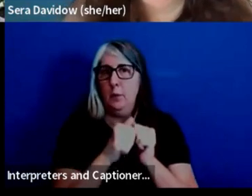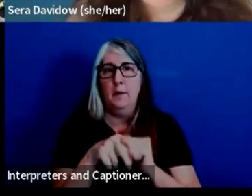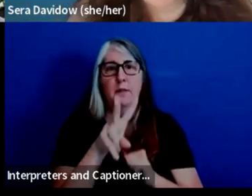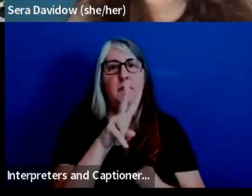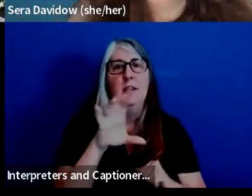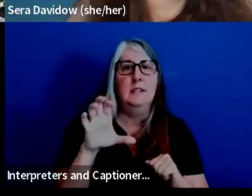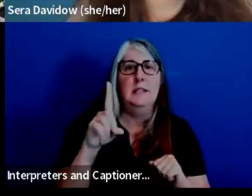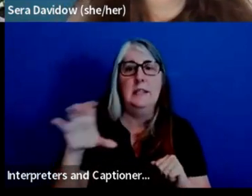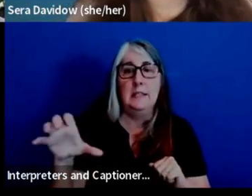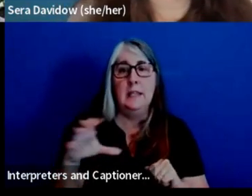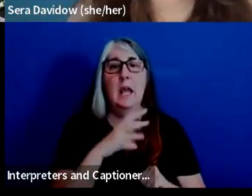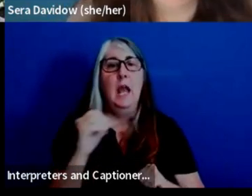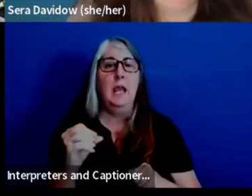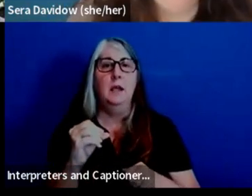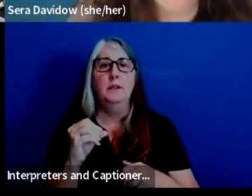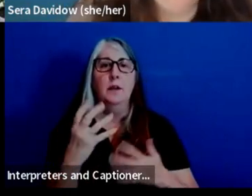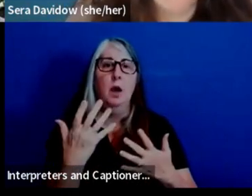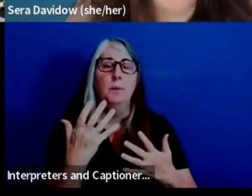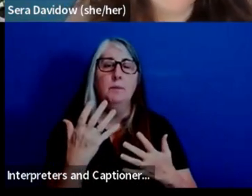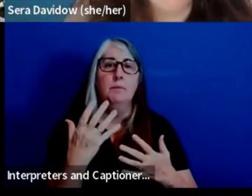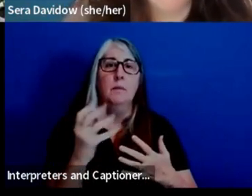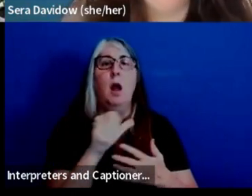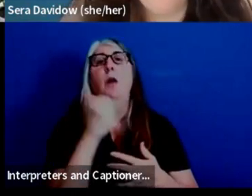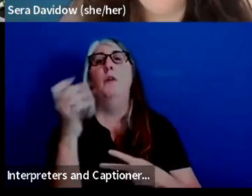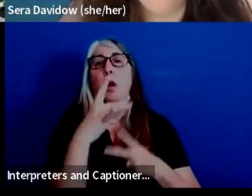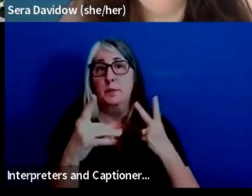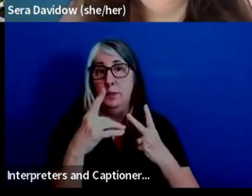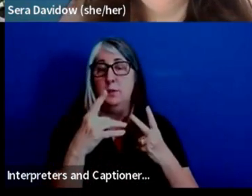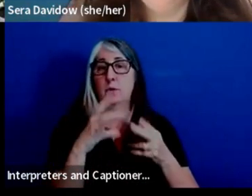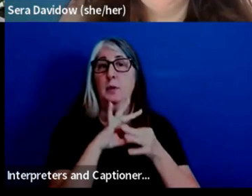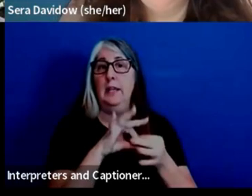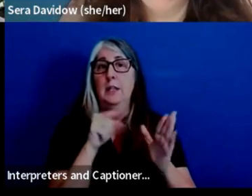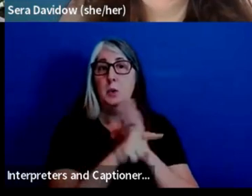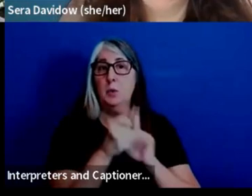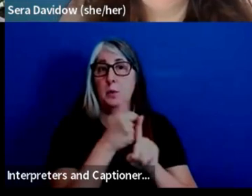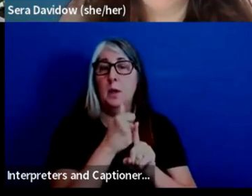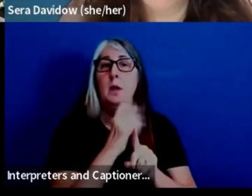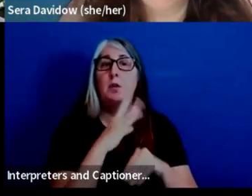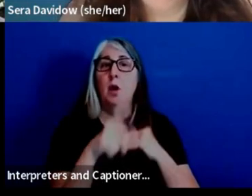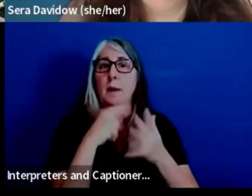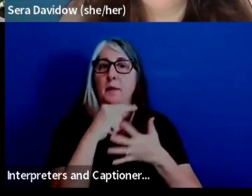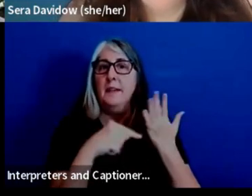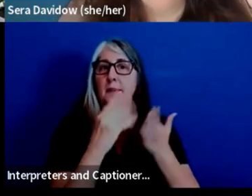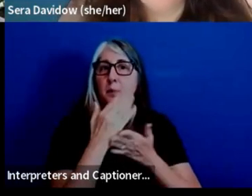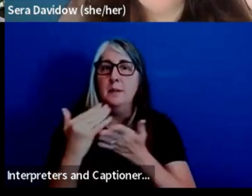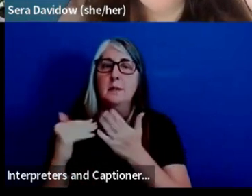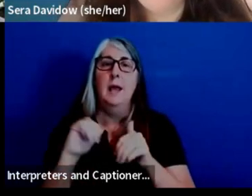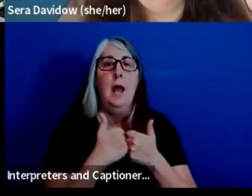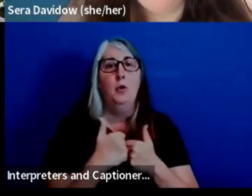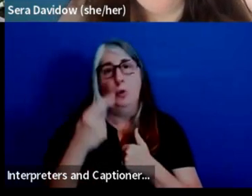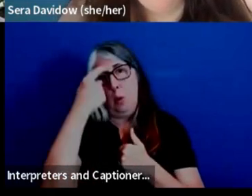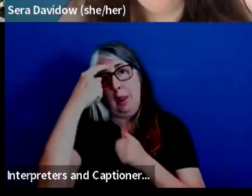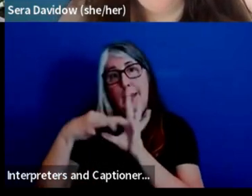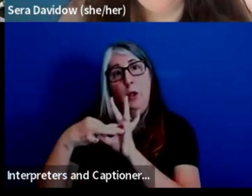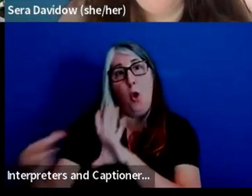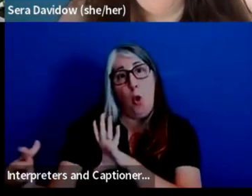to suicide, that talks about those pieces and how to let go of the idea that we need to